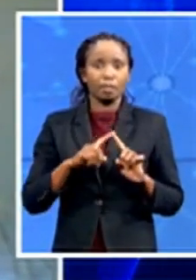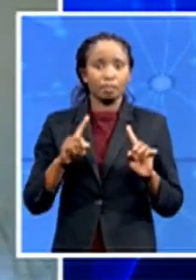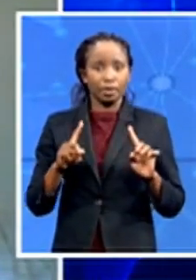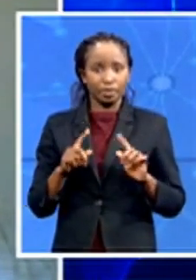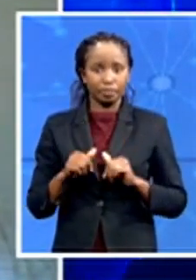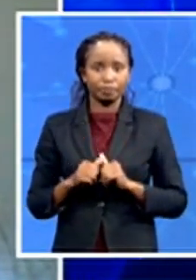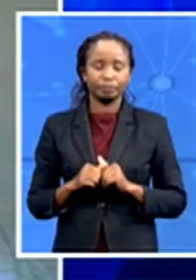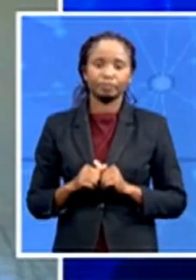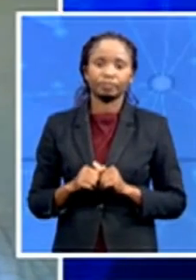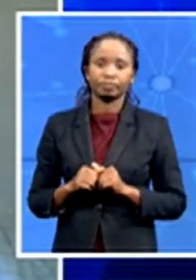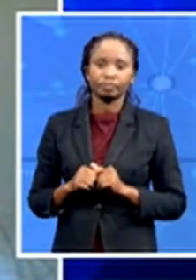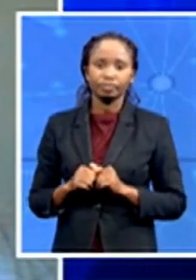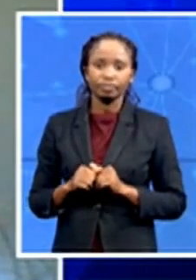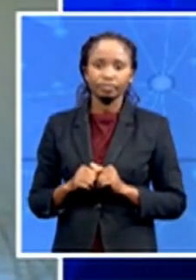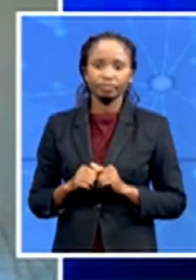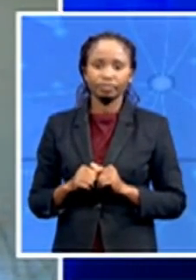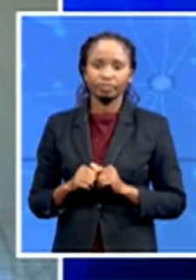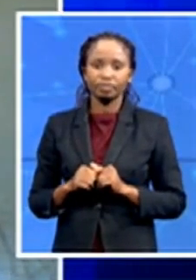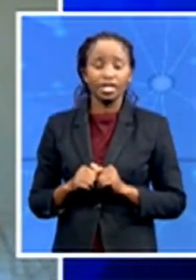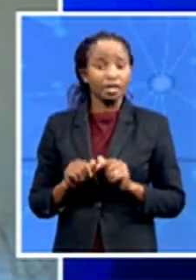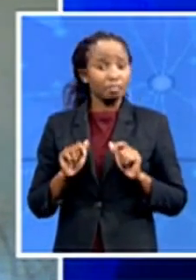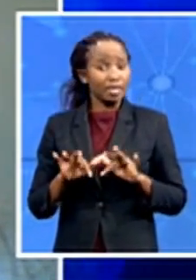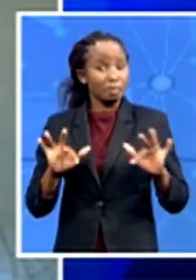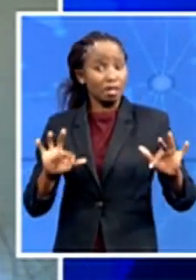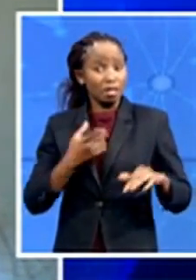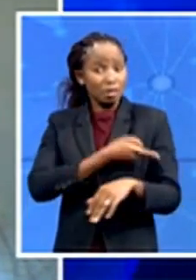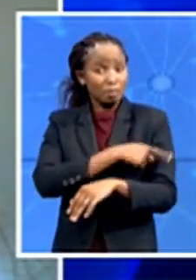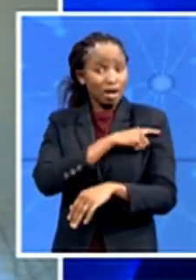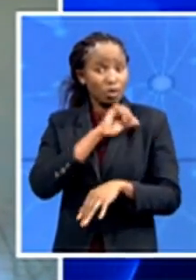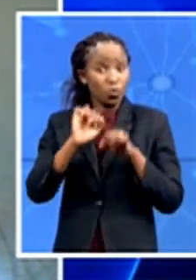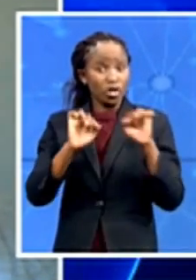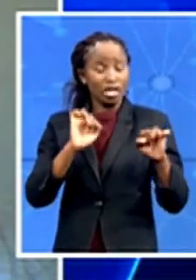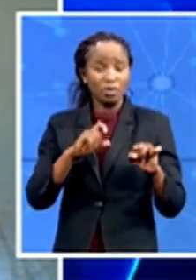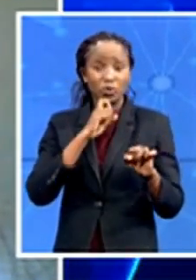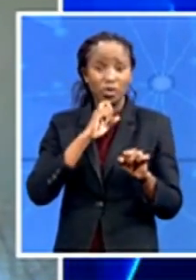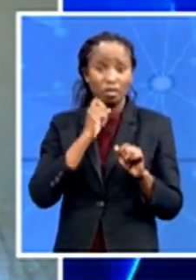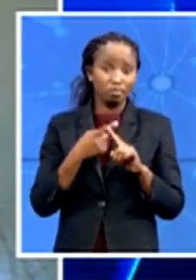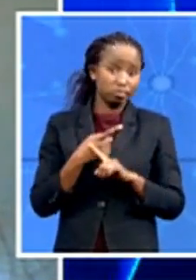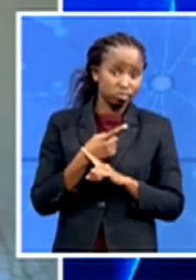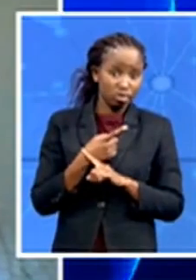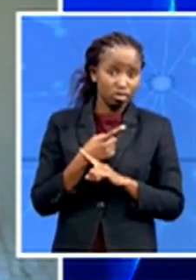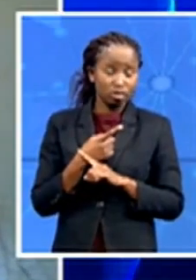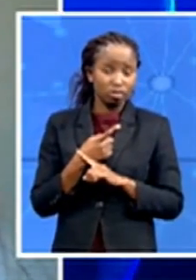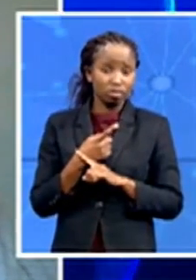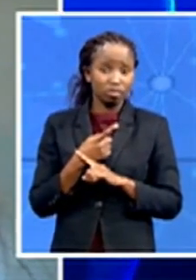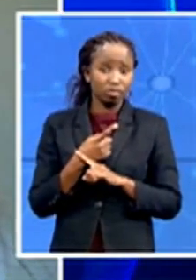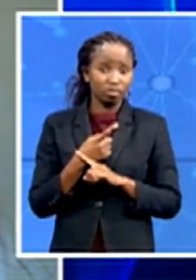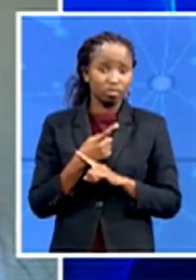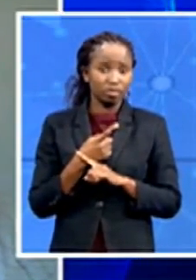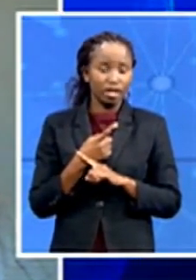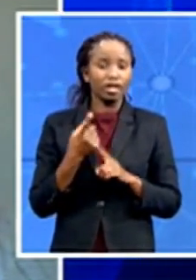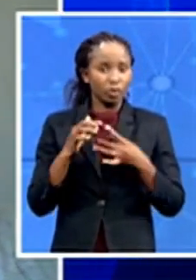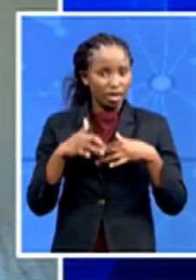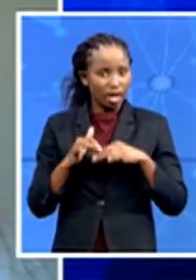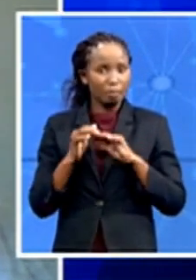misuse their powers and start to implement a mandate that they do not have, because government doesn't have a mandate of